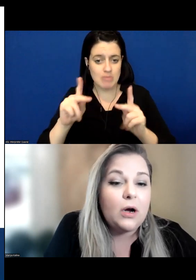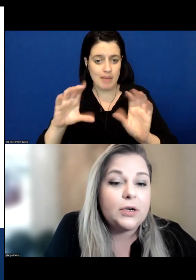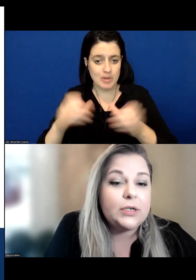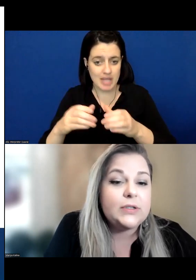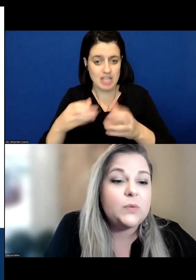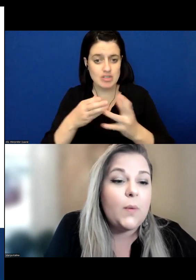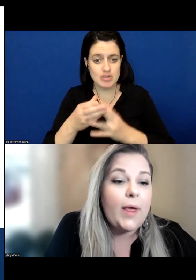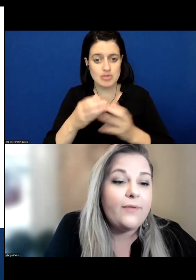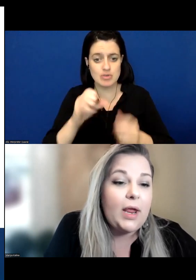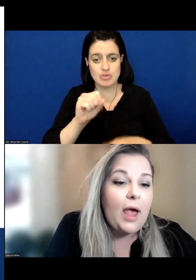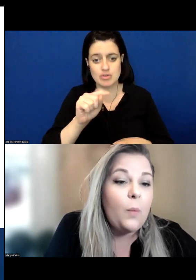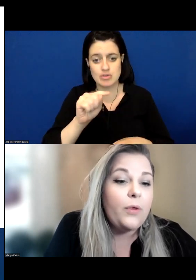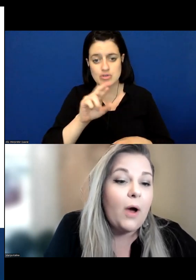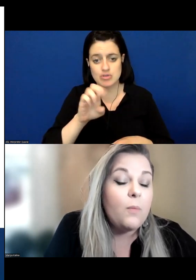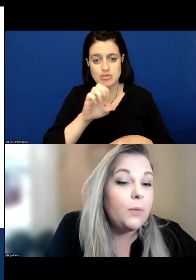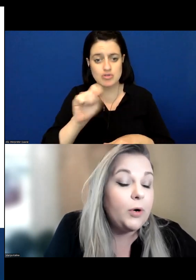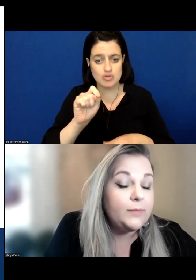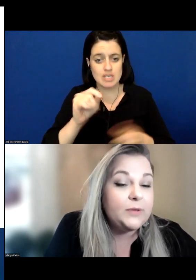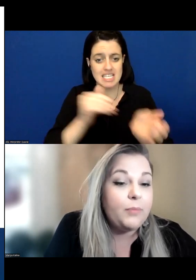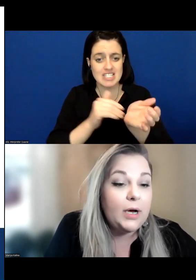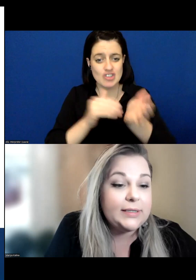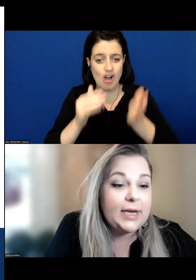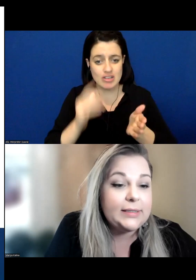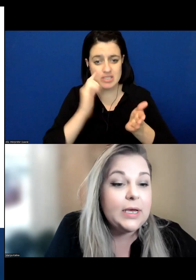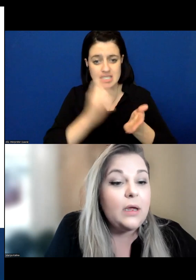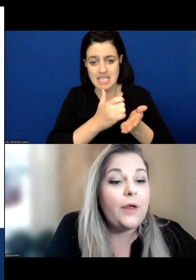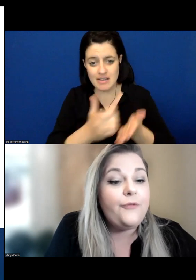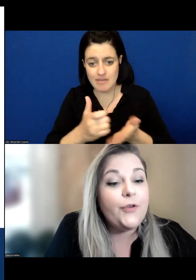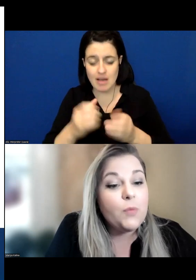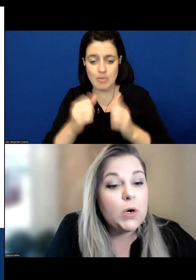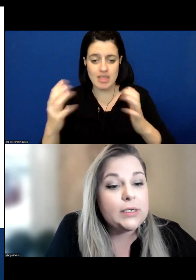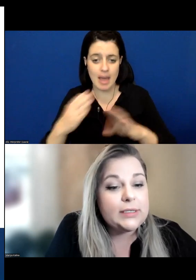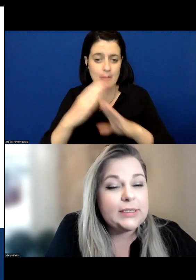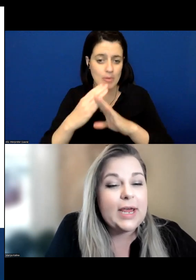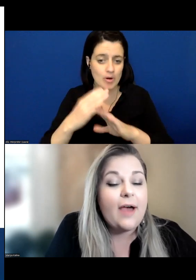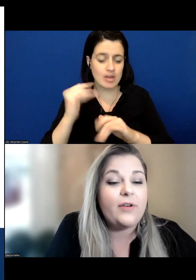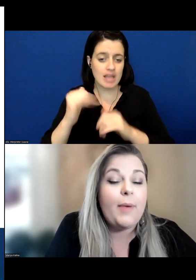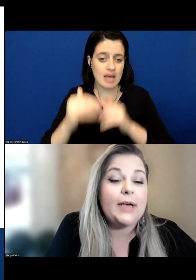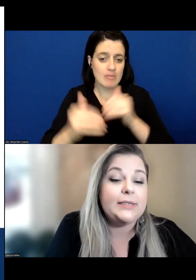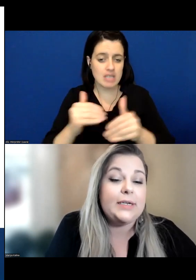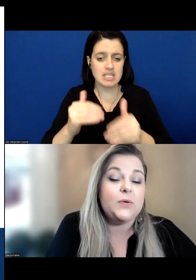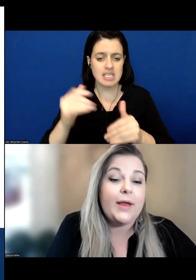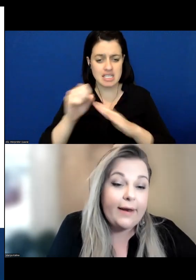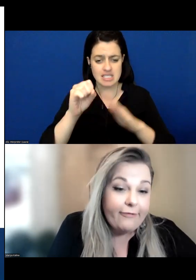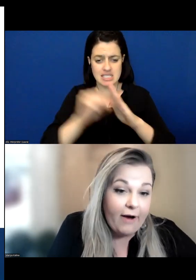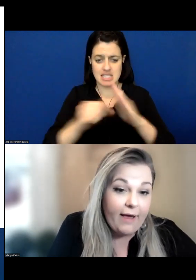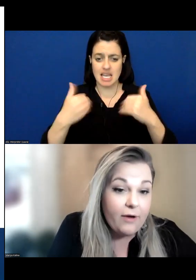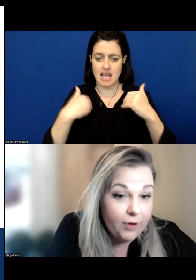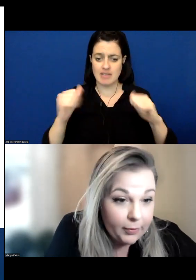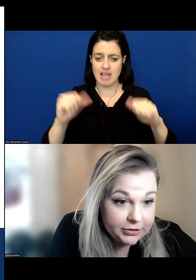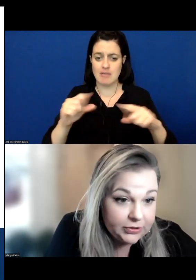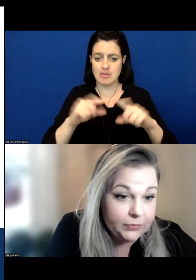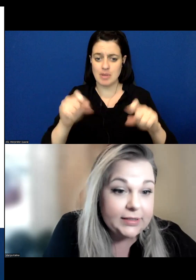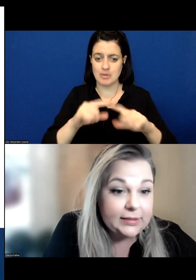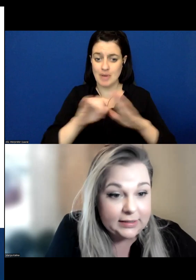street doctors, as one way of getting help without more burdensome process? And furthermore, does the state have capacity to identify